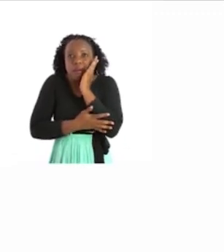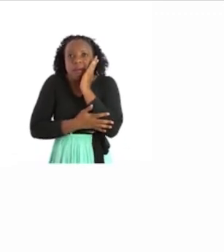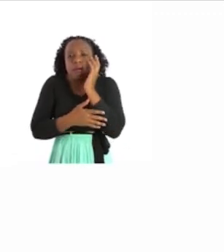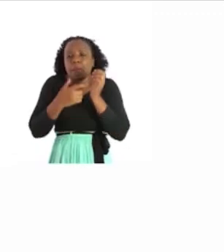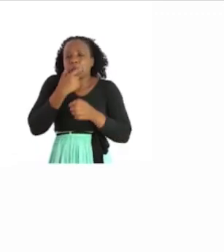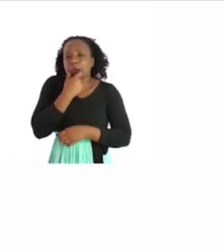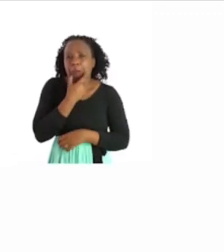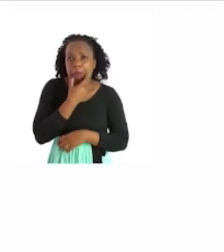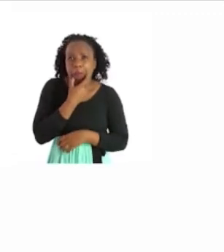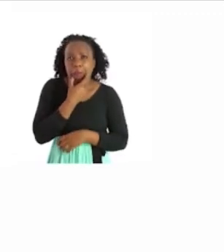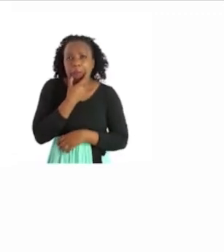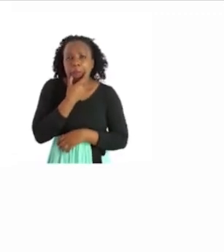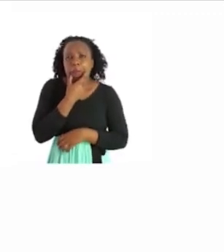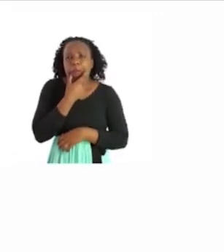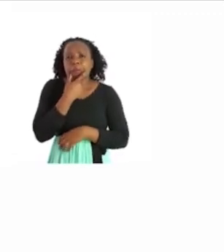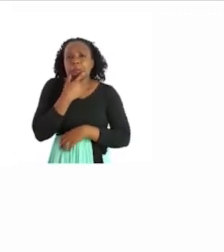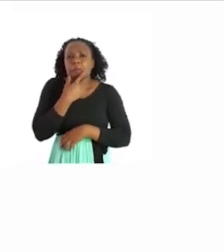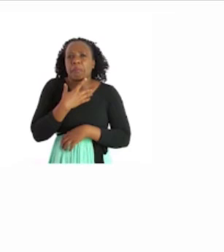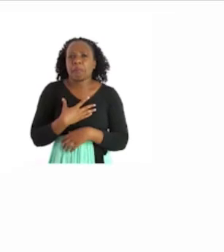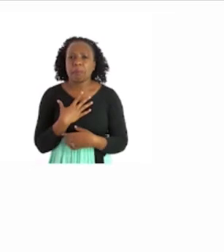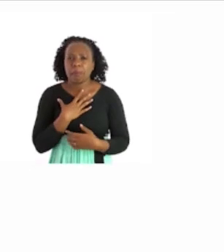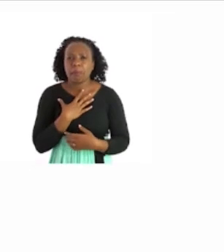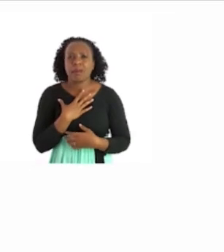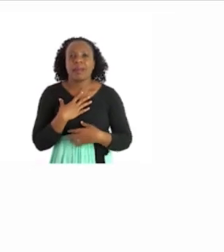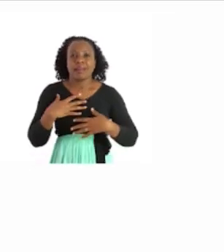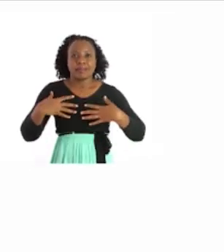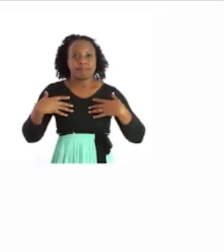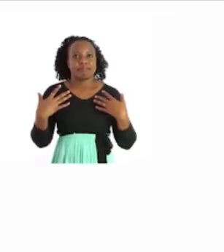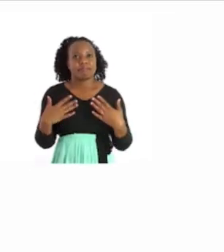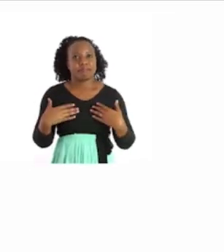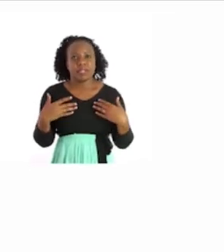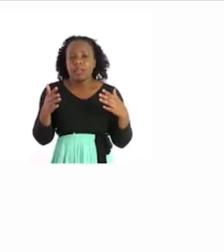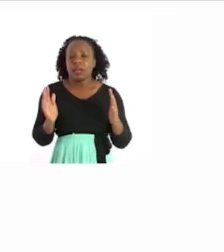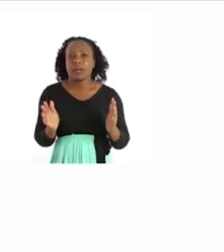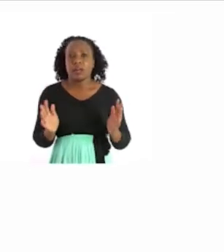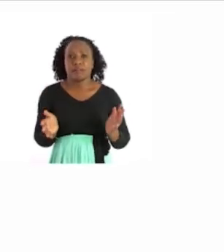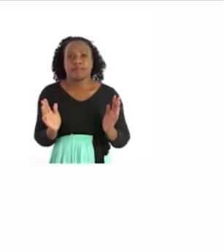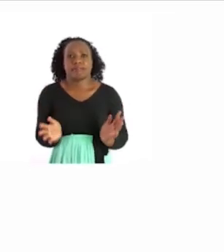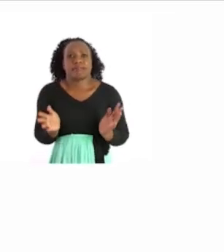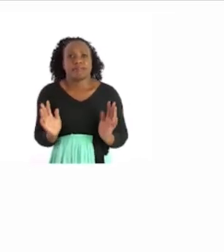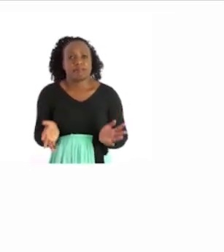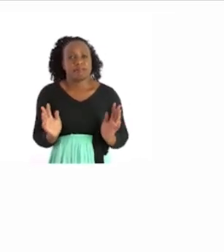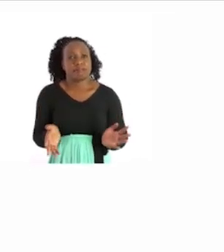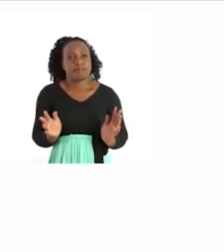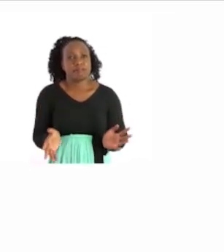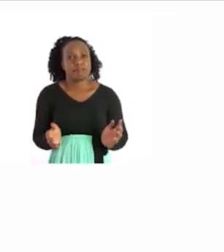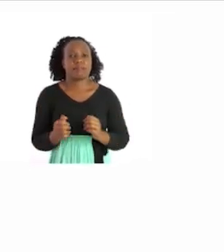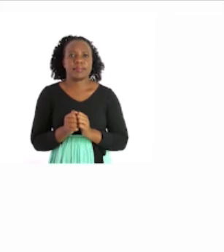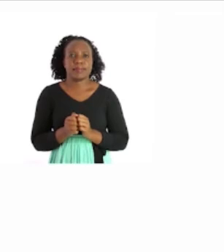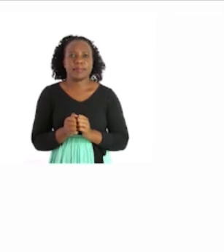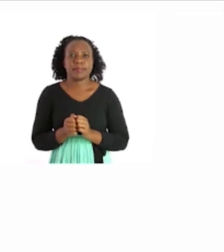sorrow, upset, pleasure, fear. Chanel, do you have some